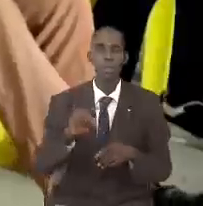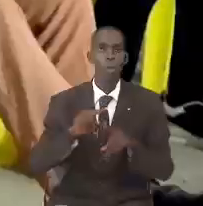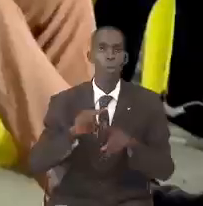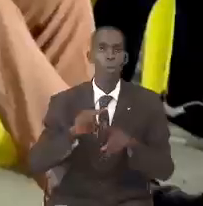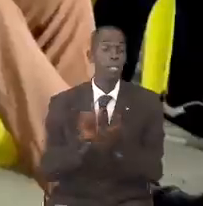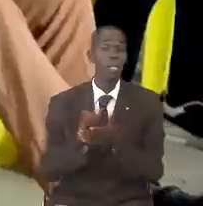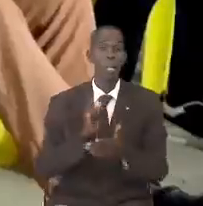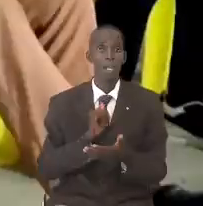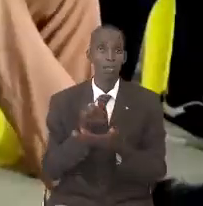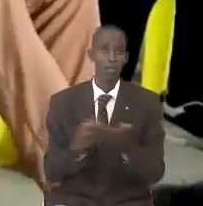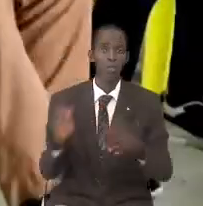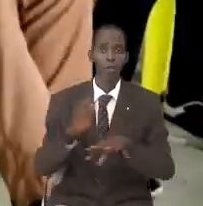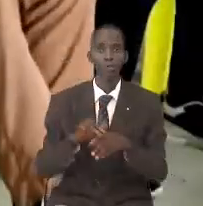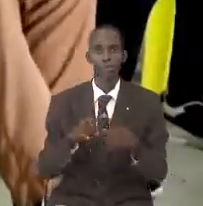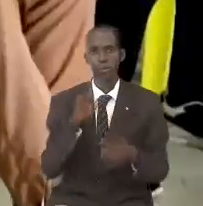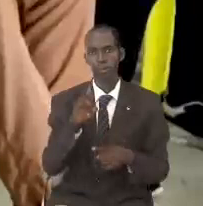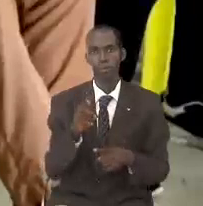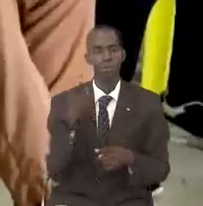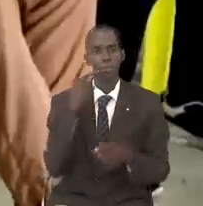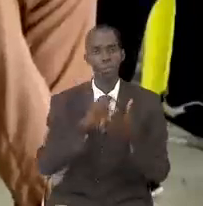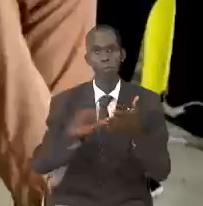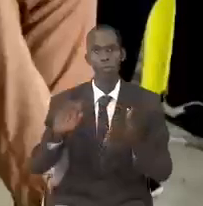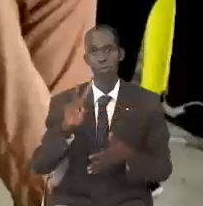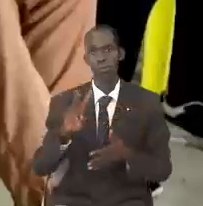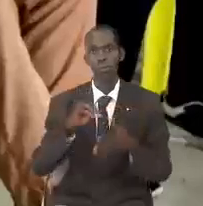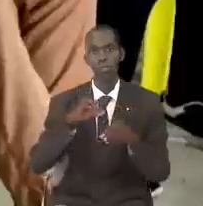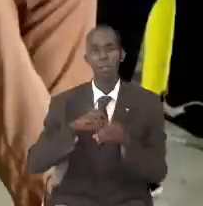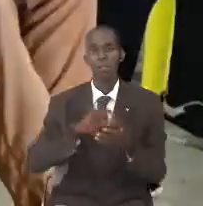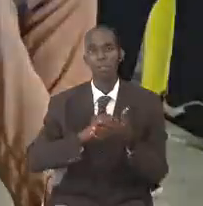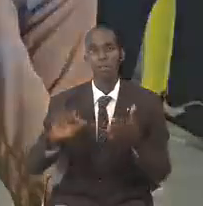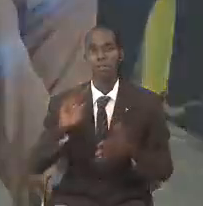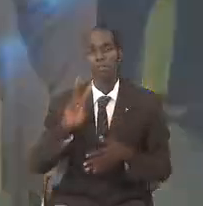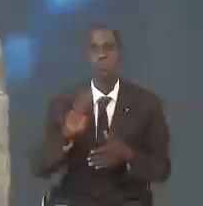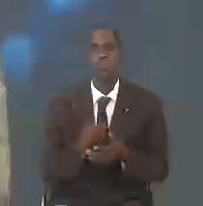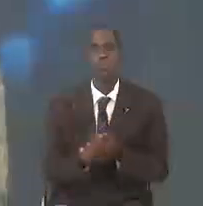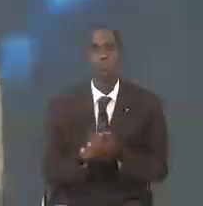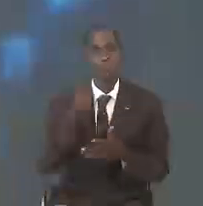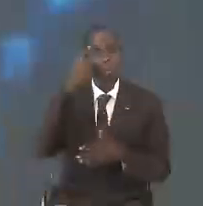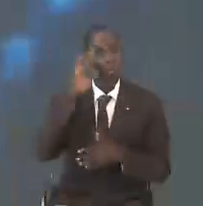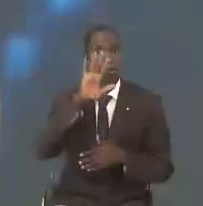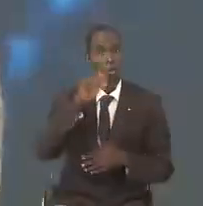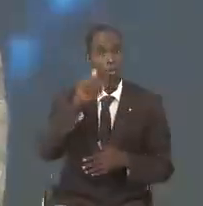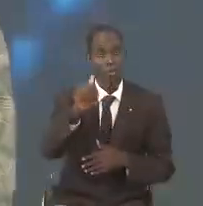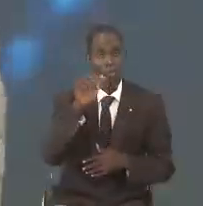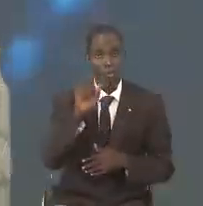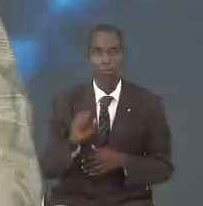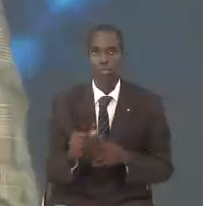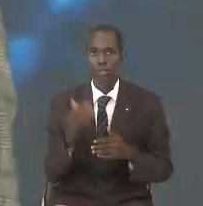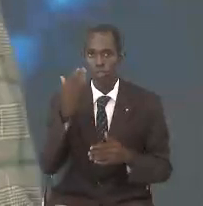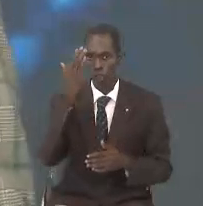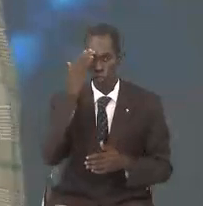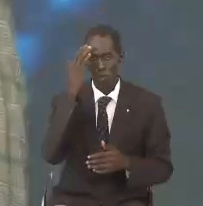you. Look at verse 2. In verse 2, for yourselves know